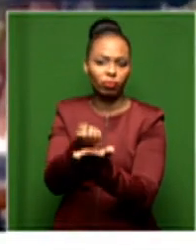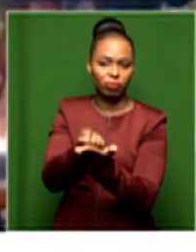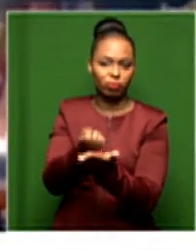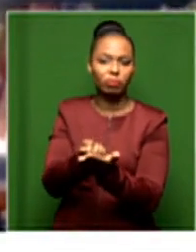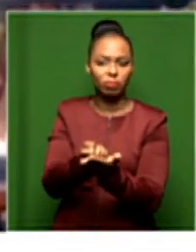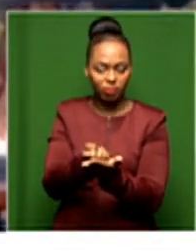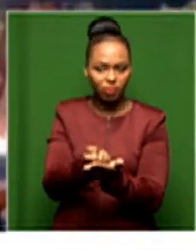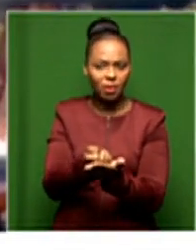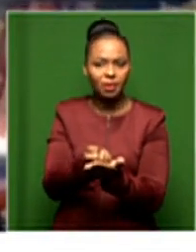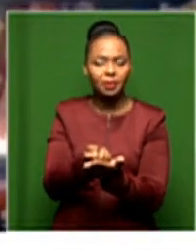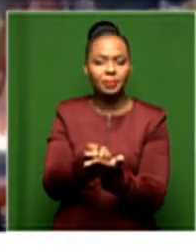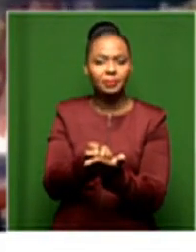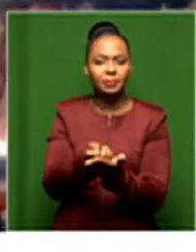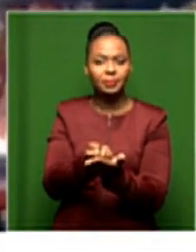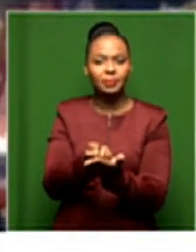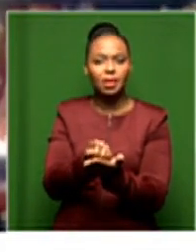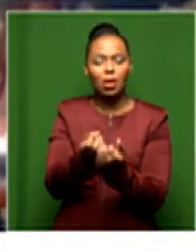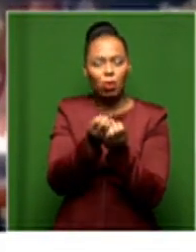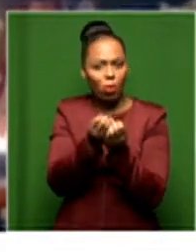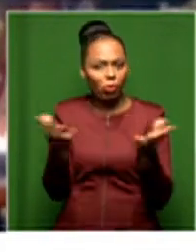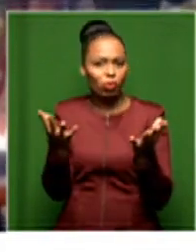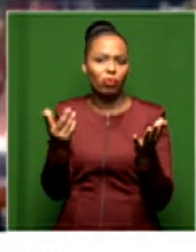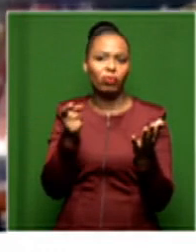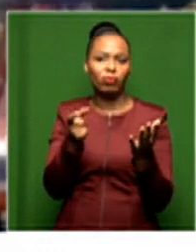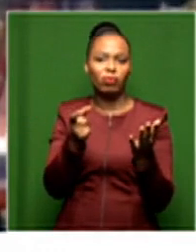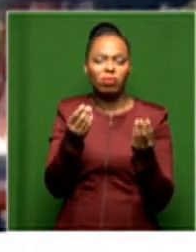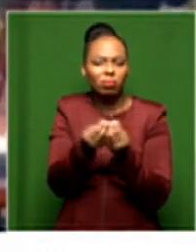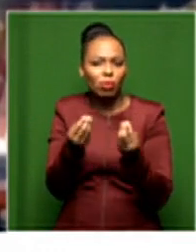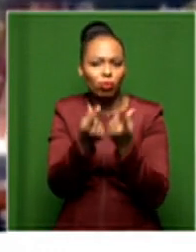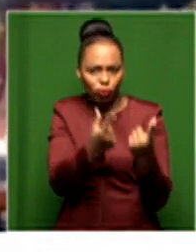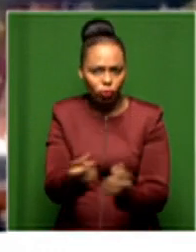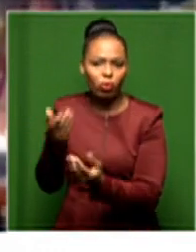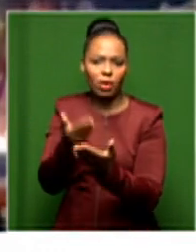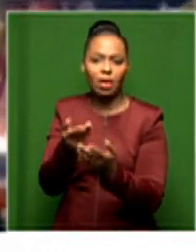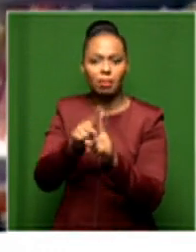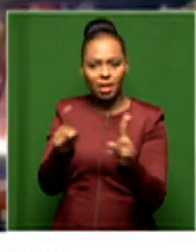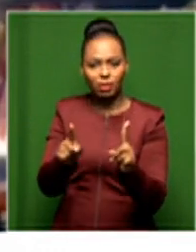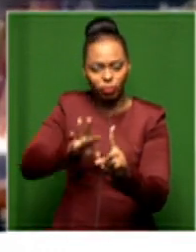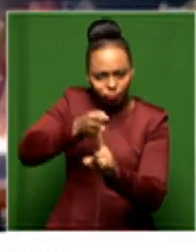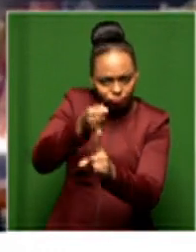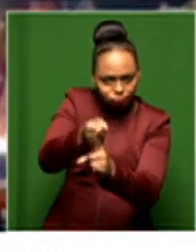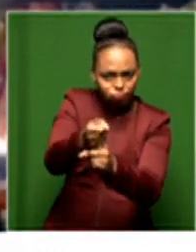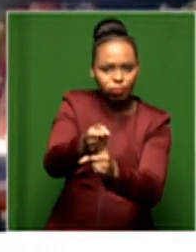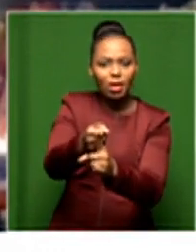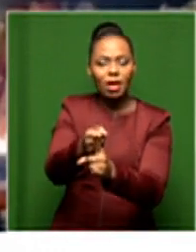recycling of plastic. A lot of words there, but in essence, it's to drive the circular economy. So